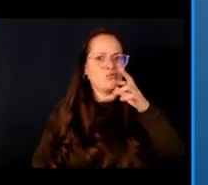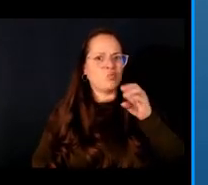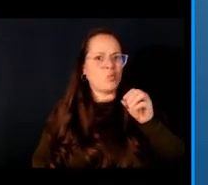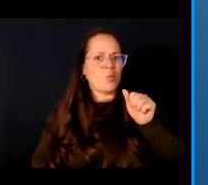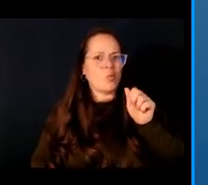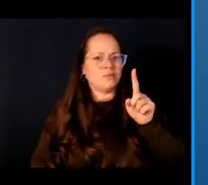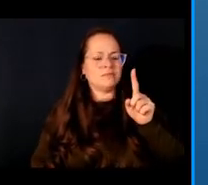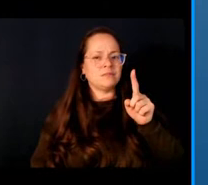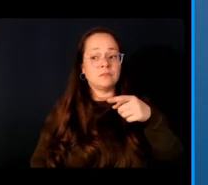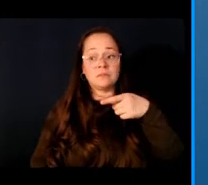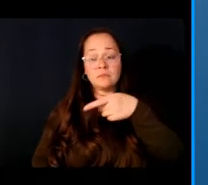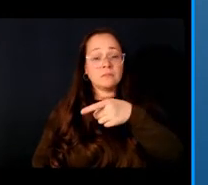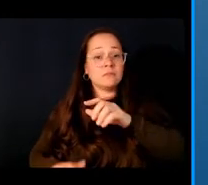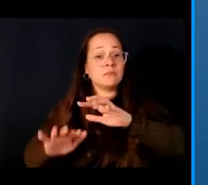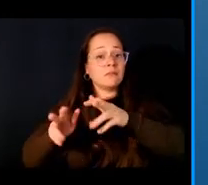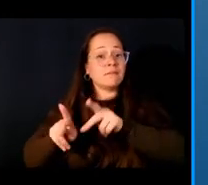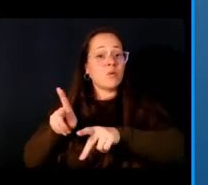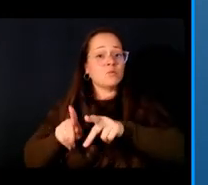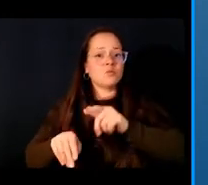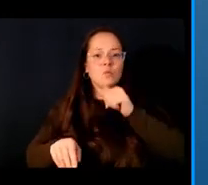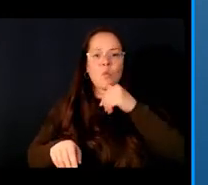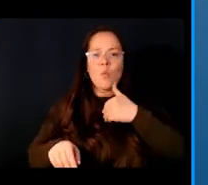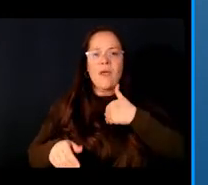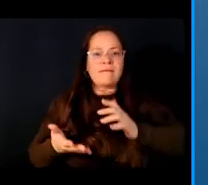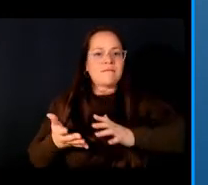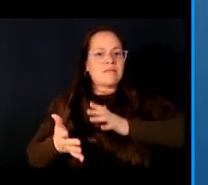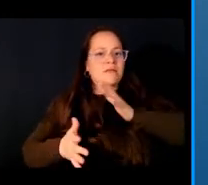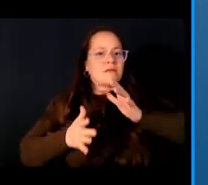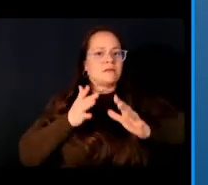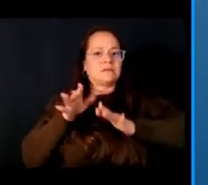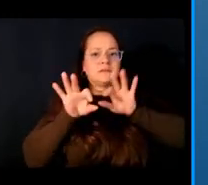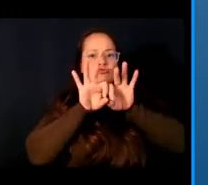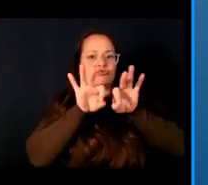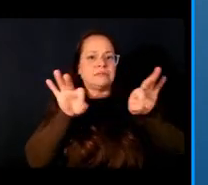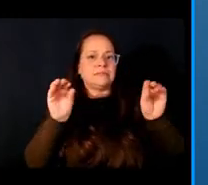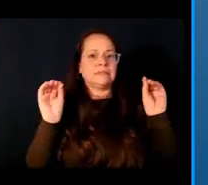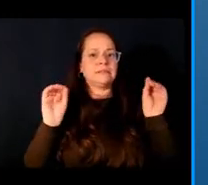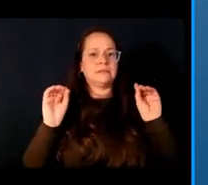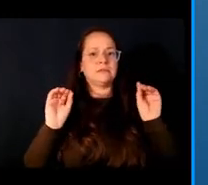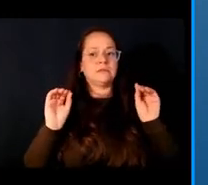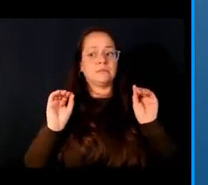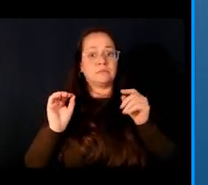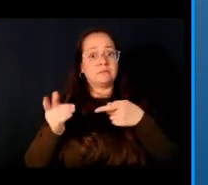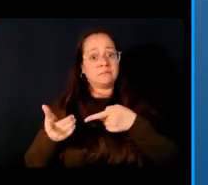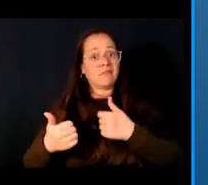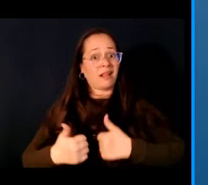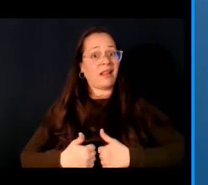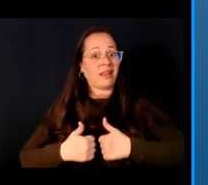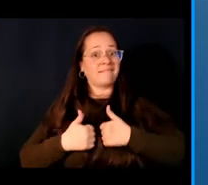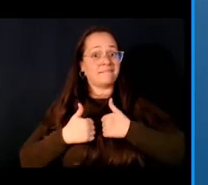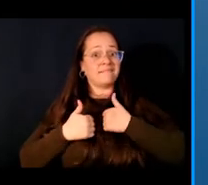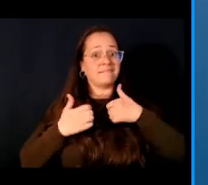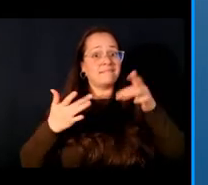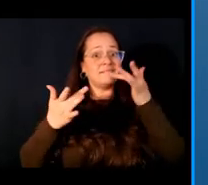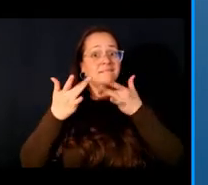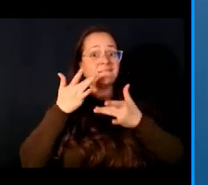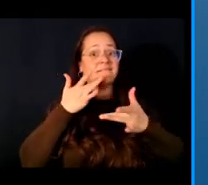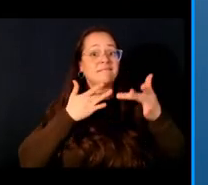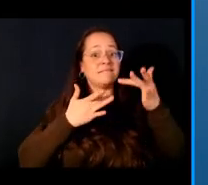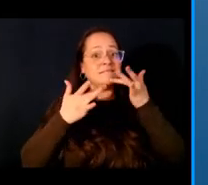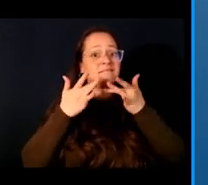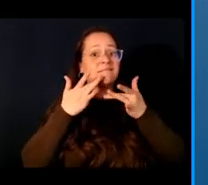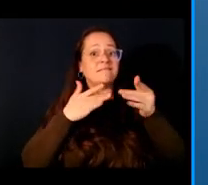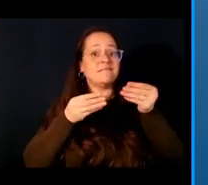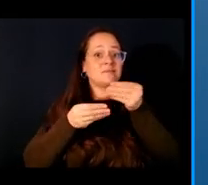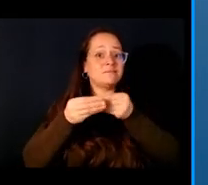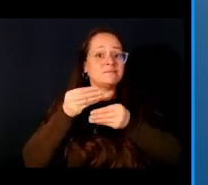folks that don't have fancy college degrees folks who live from paycheck to paycheck